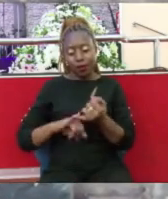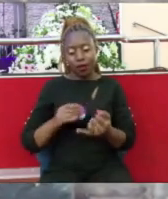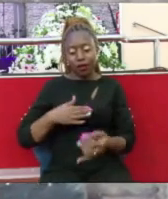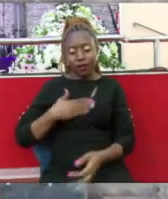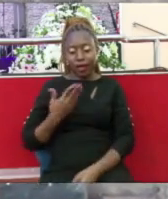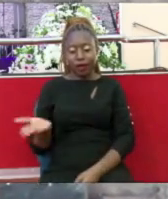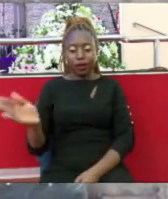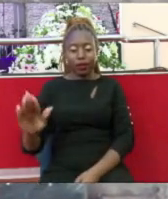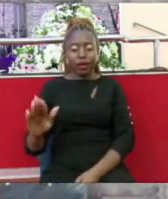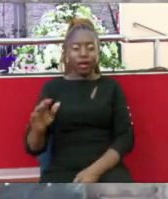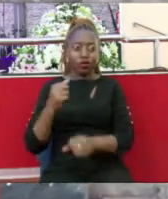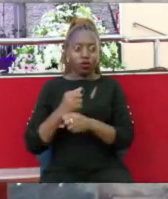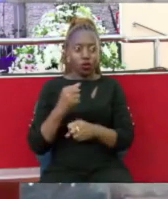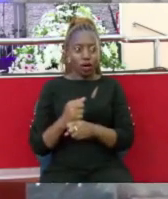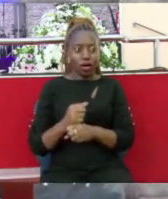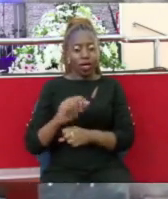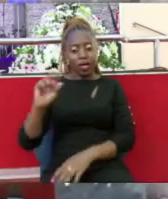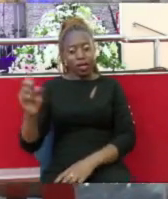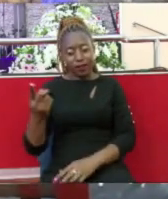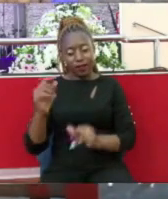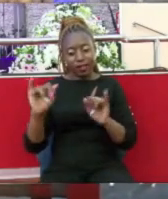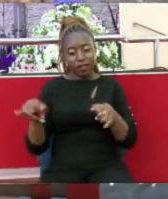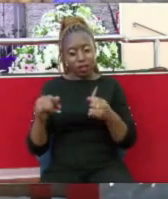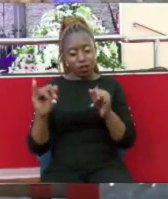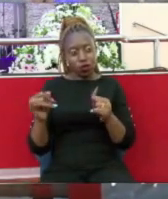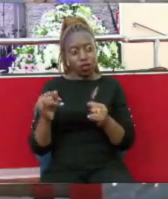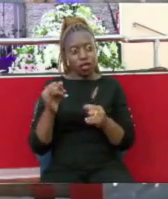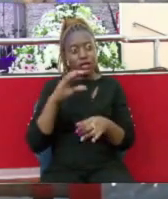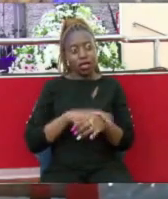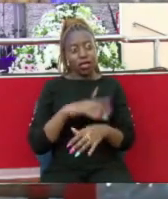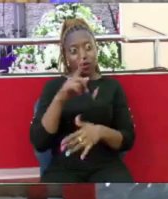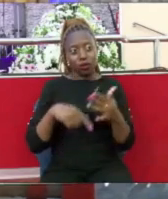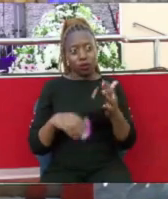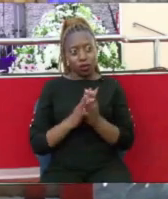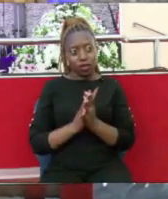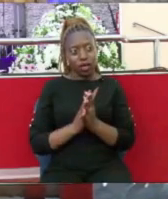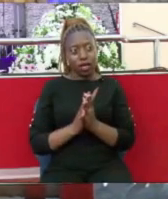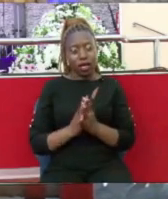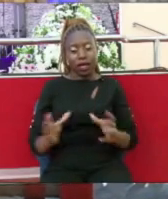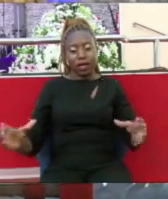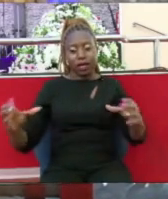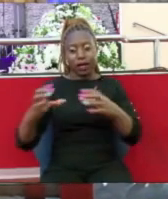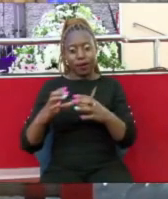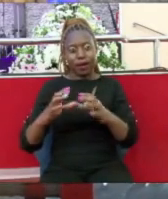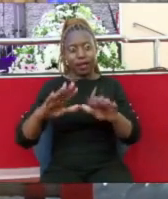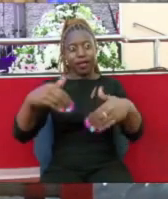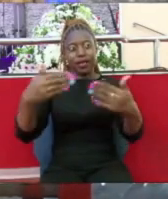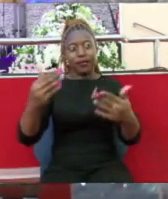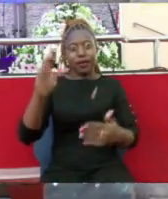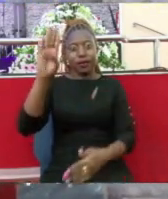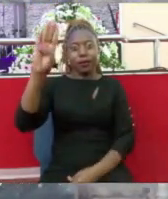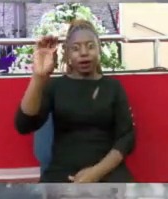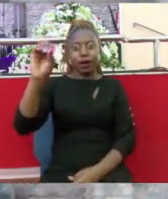alirejea pale kazini. The first news she received was that ujumbe wa kwanza aliyopokea, the company decided to give them a bonus. Kwamba